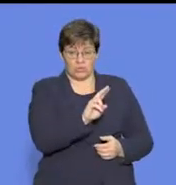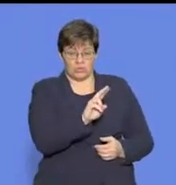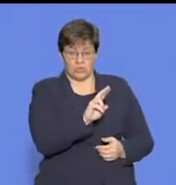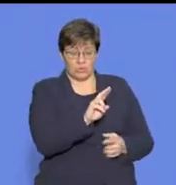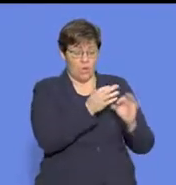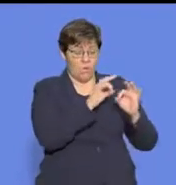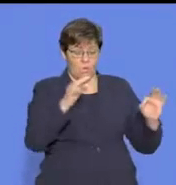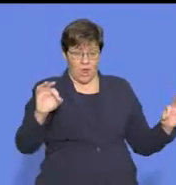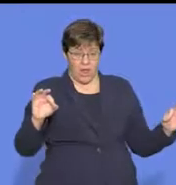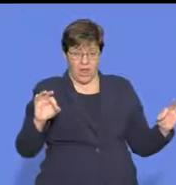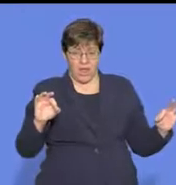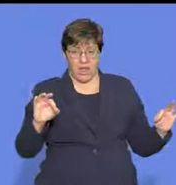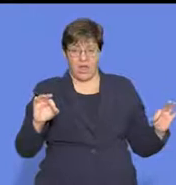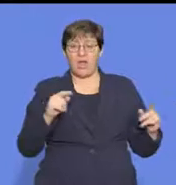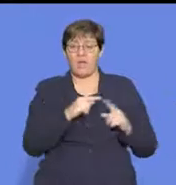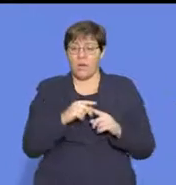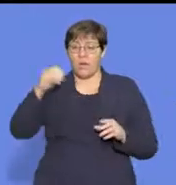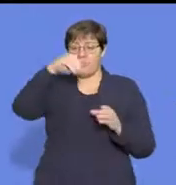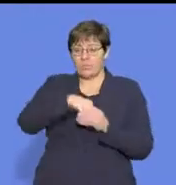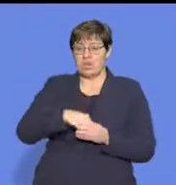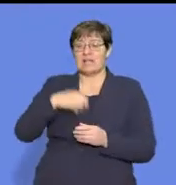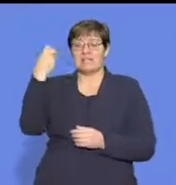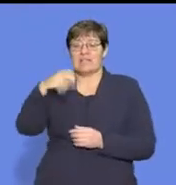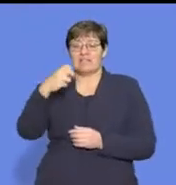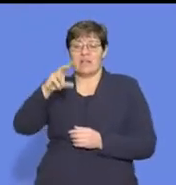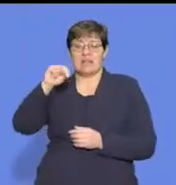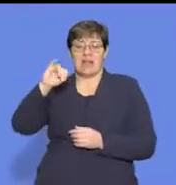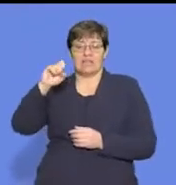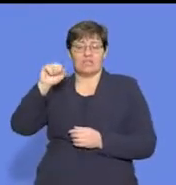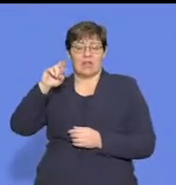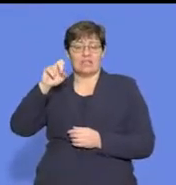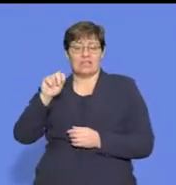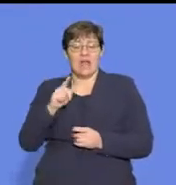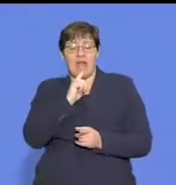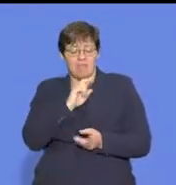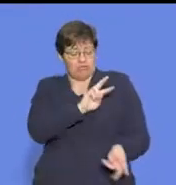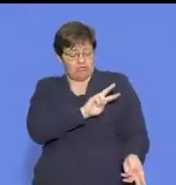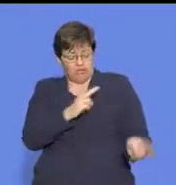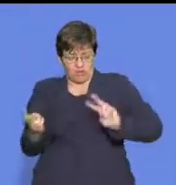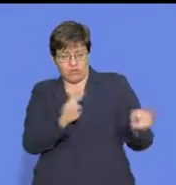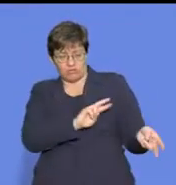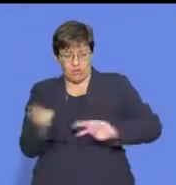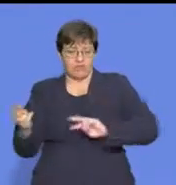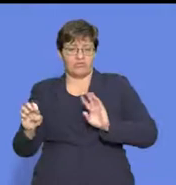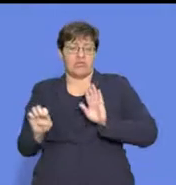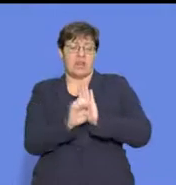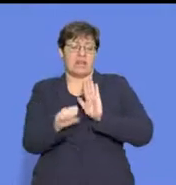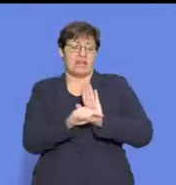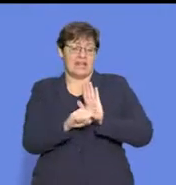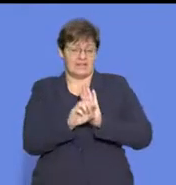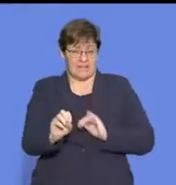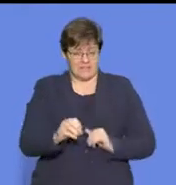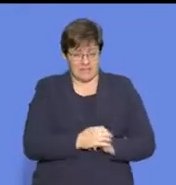copper wire and we place it into a solution of silver nitrate, there's another direct transfer of